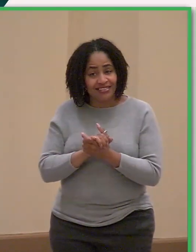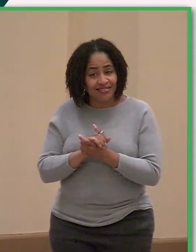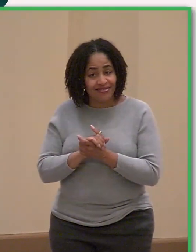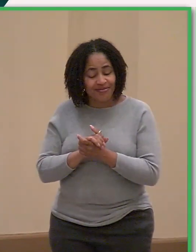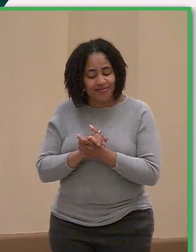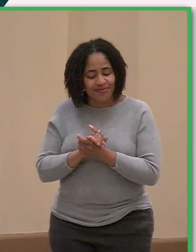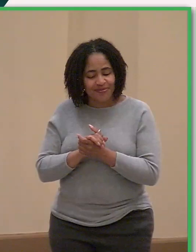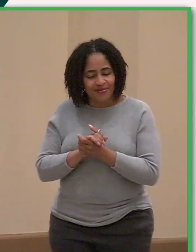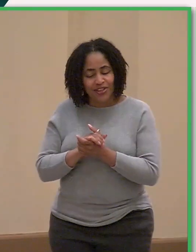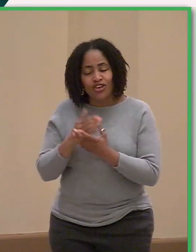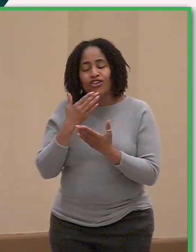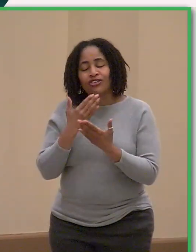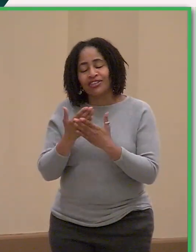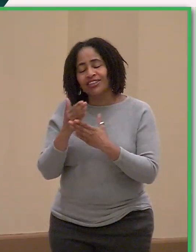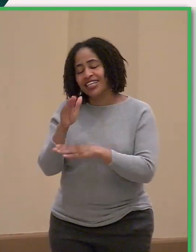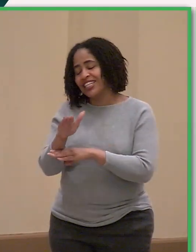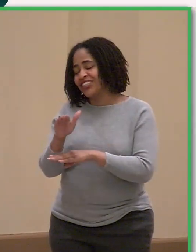Good evening.